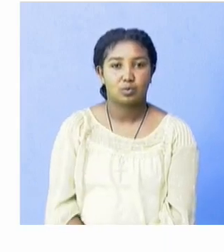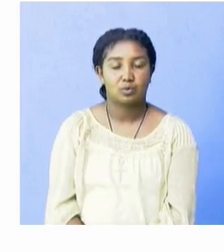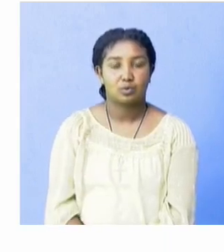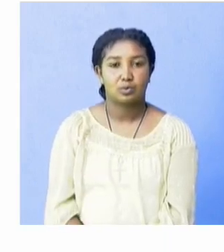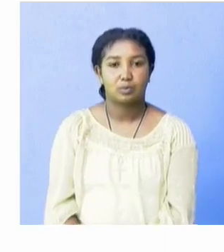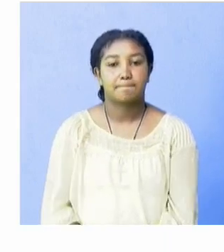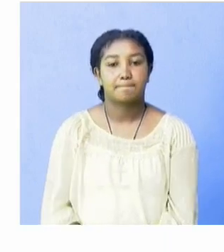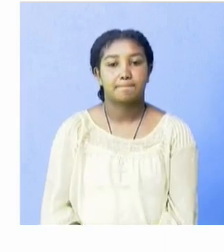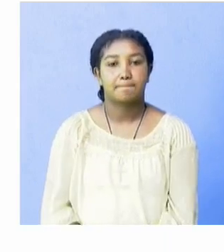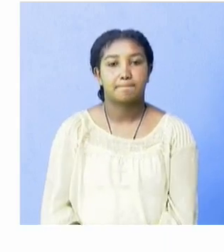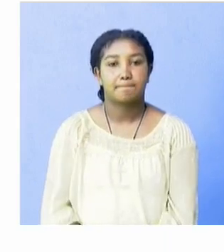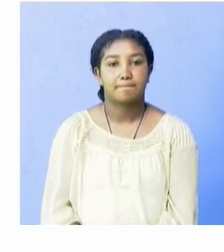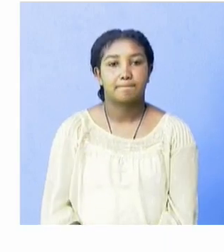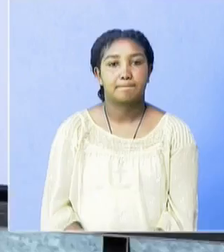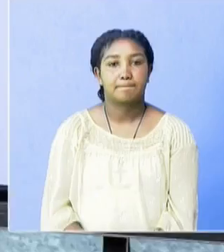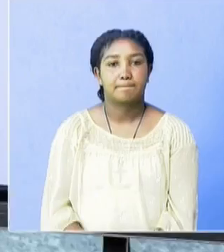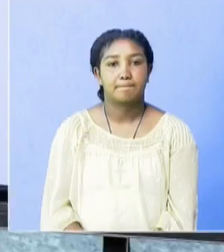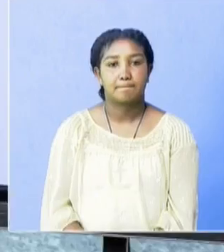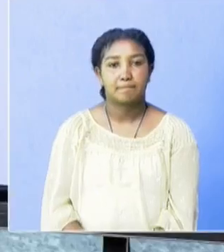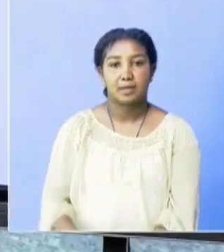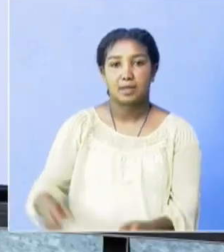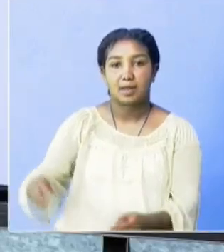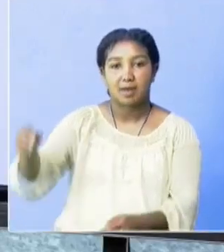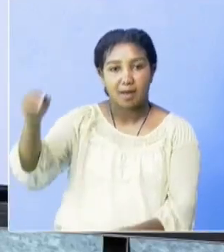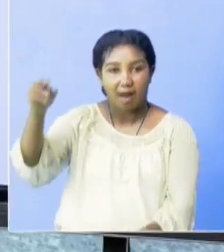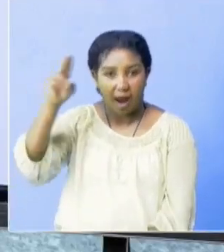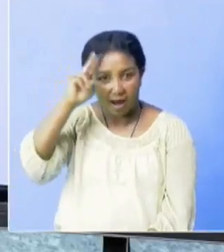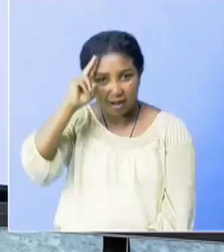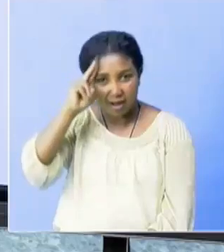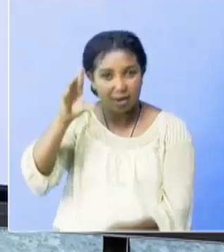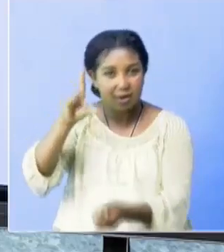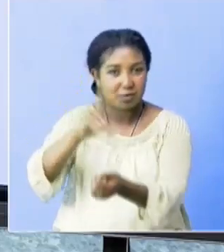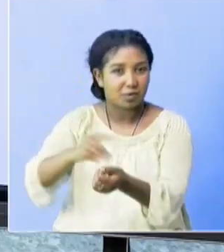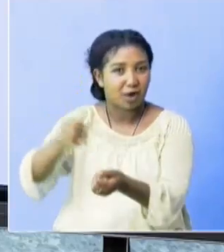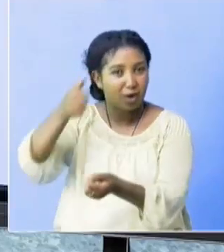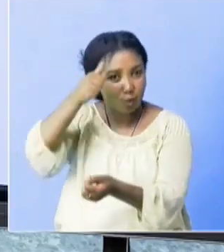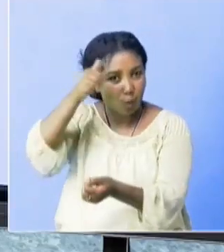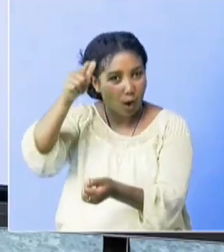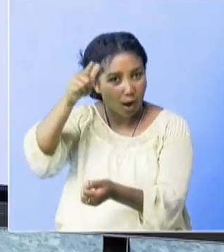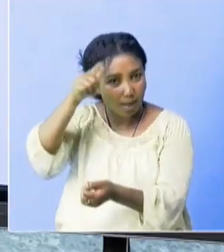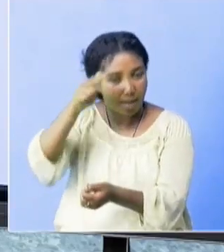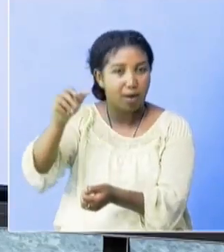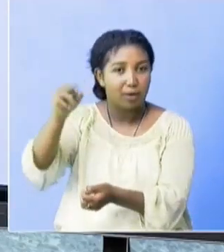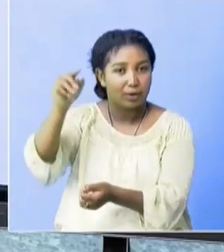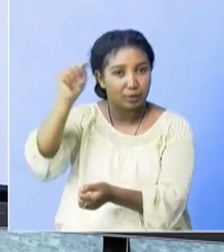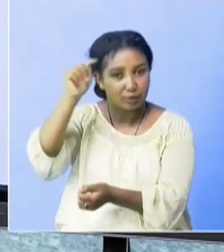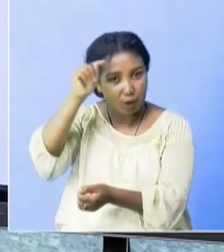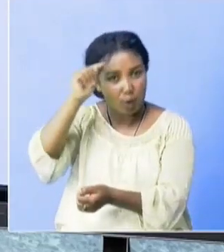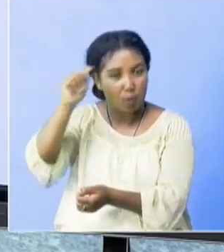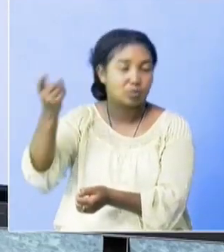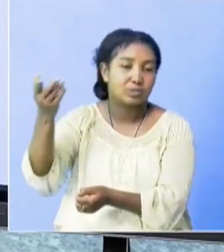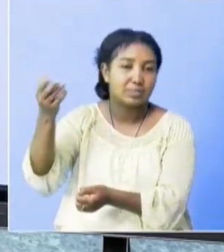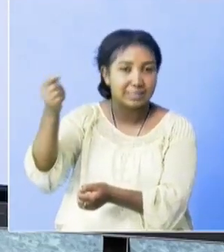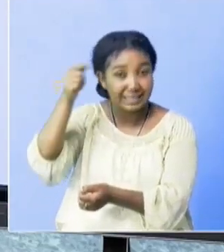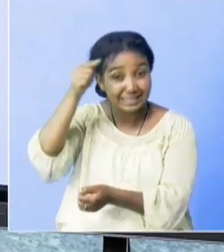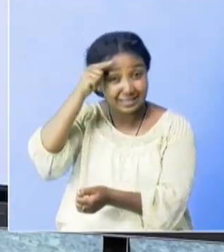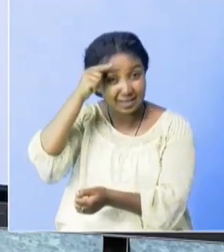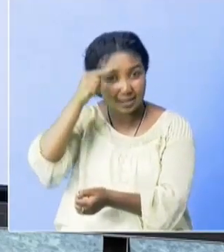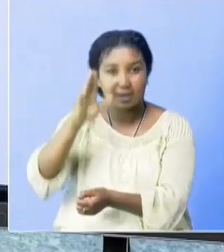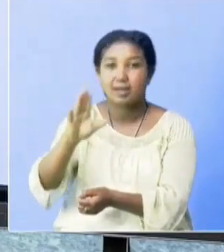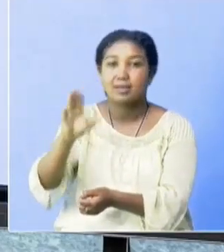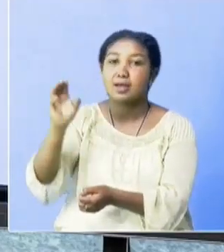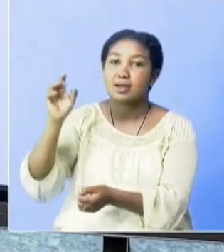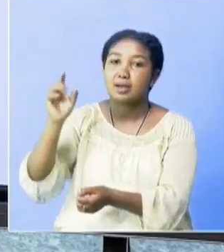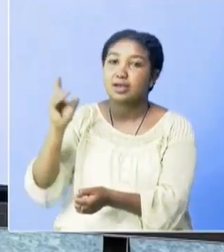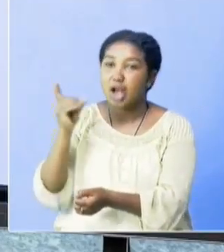Derartu Tulu. Here is Haile Gebrselassie, Dr. Aklilu Lemma, Tilahun Gessese, and Derartu Tulu. Let me give you